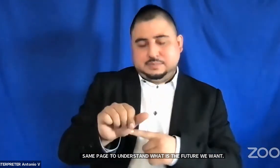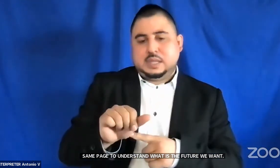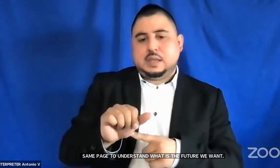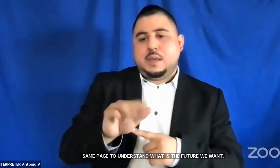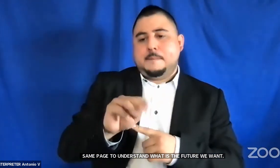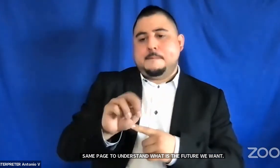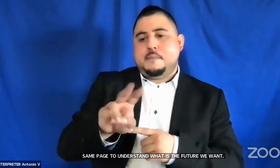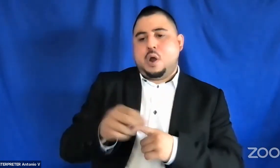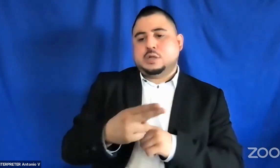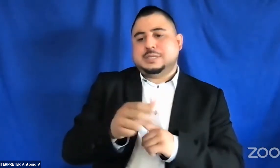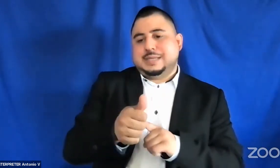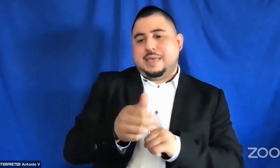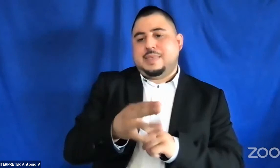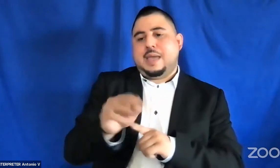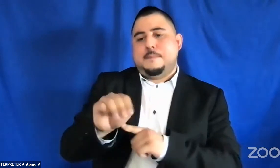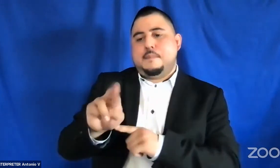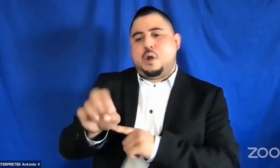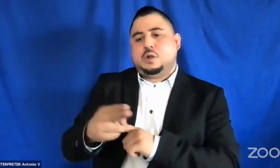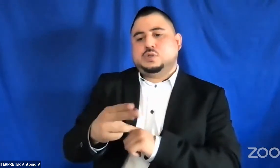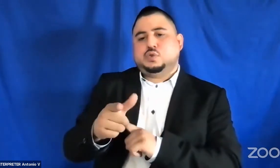March 24th.